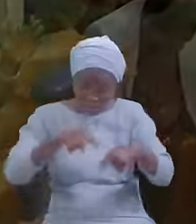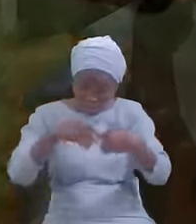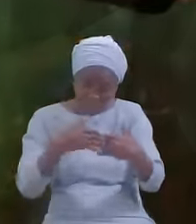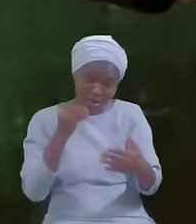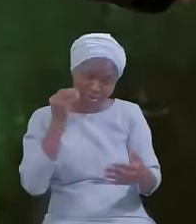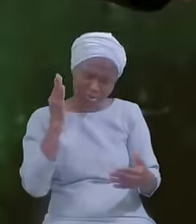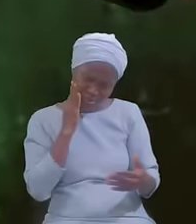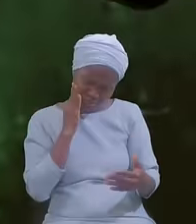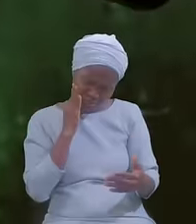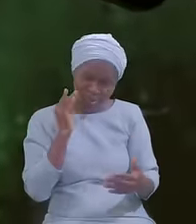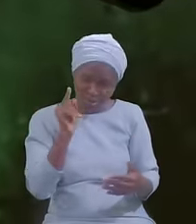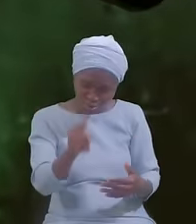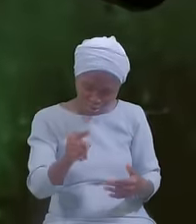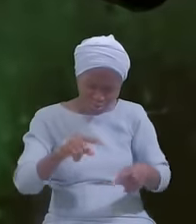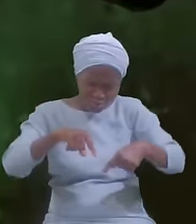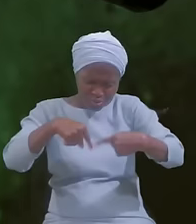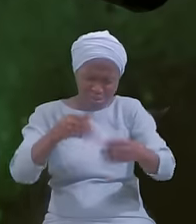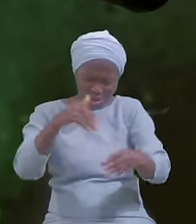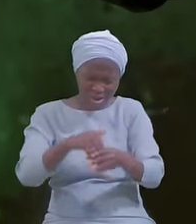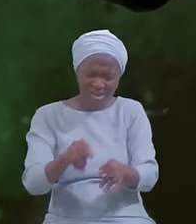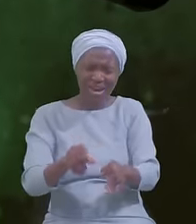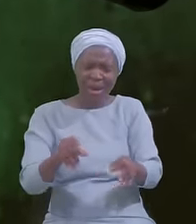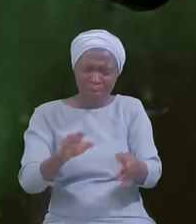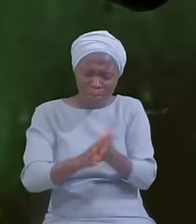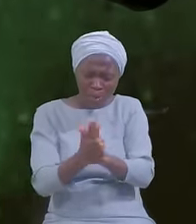home, you go a different man,